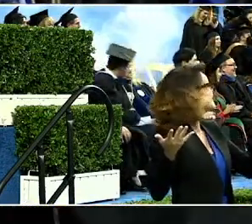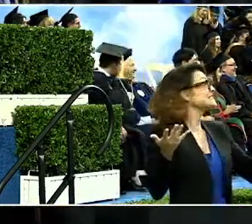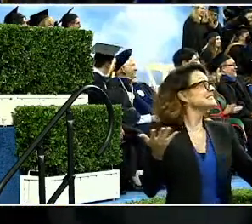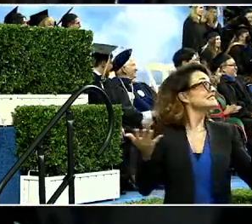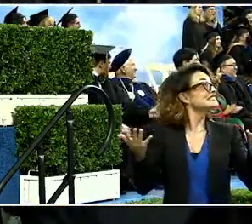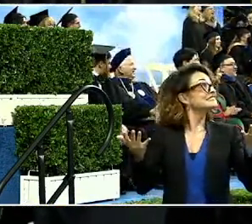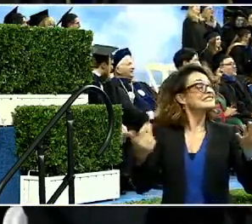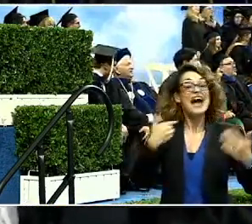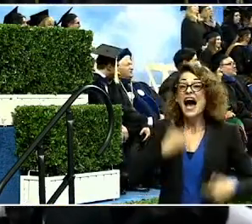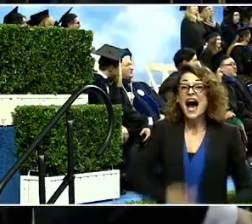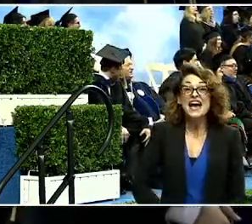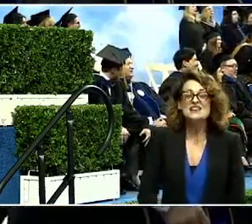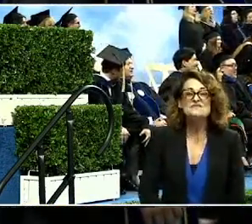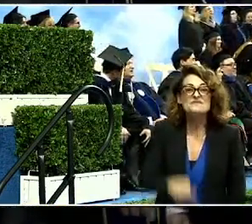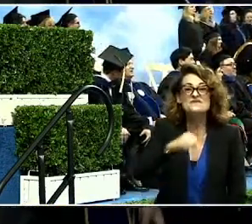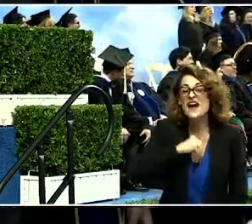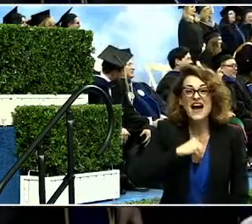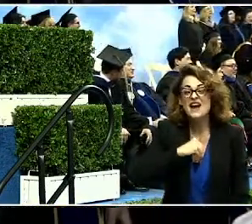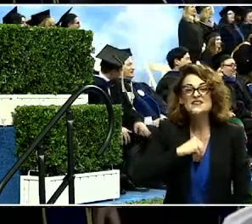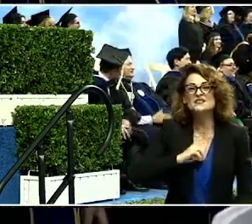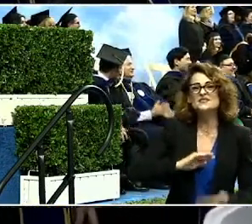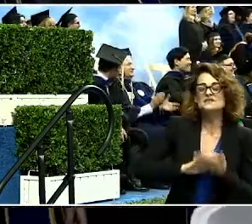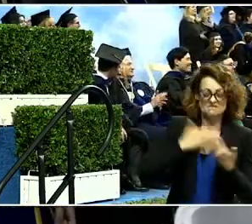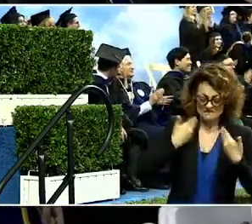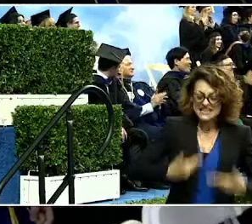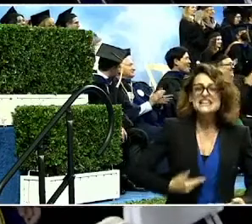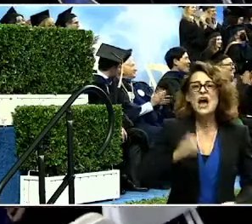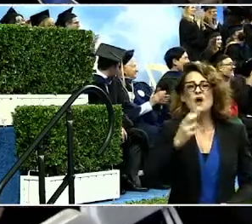I am proud to be a Bruin!